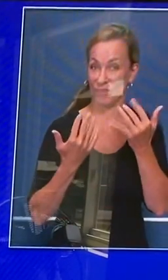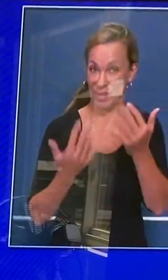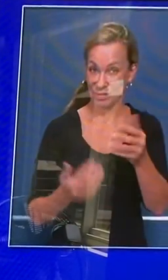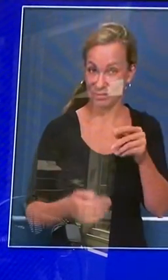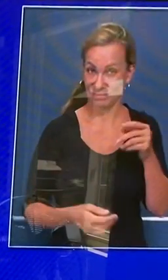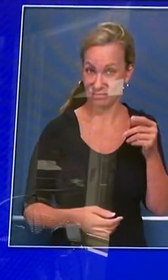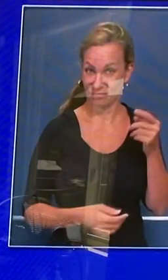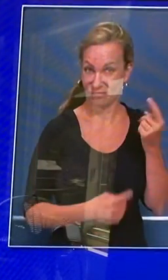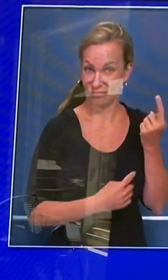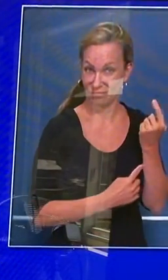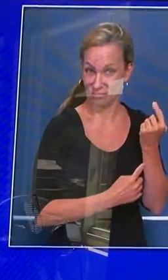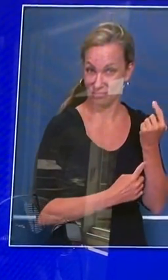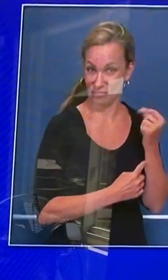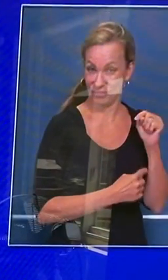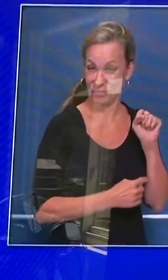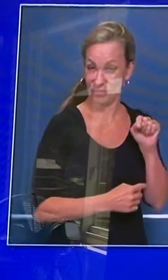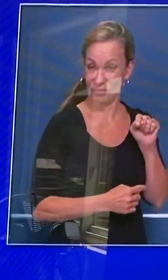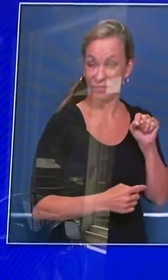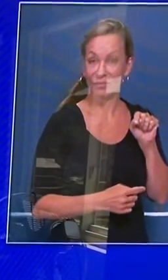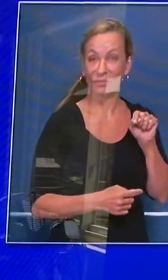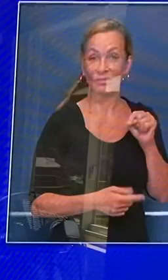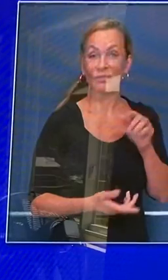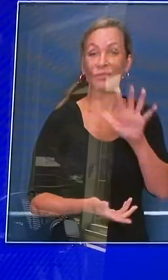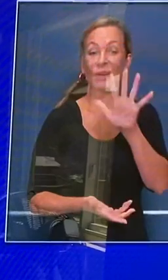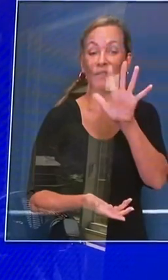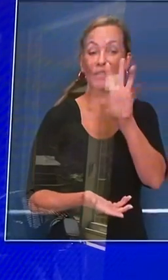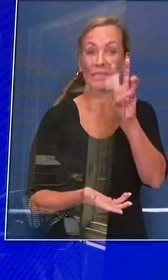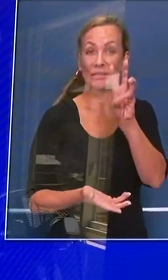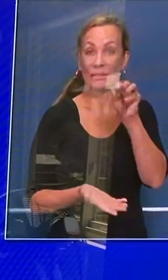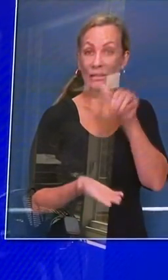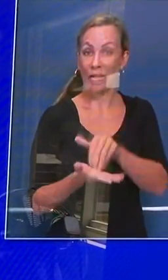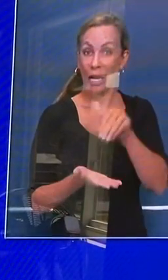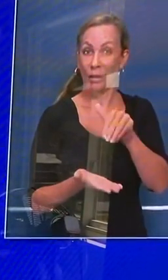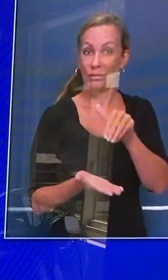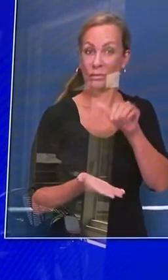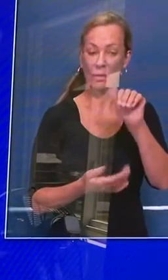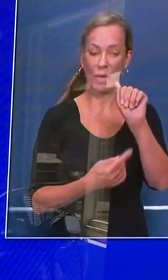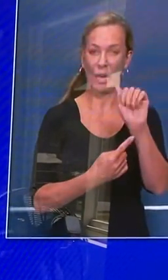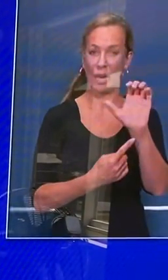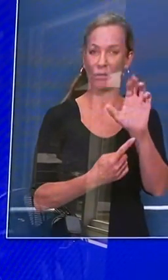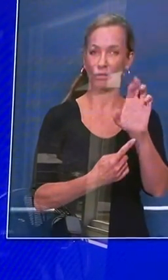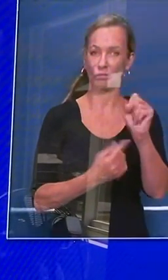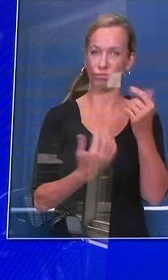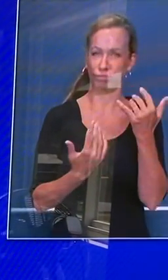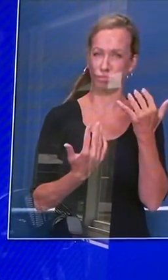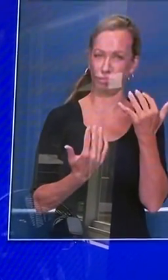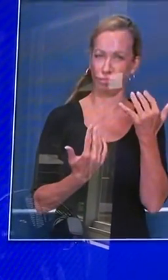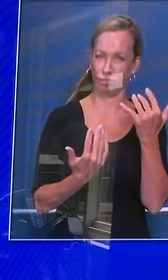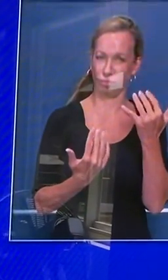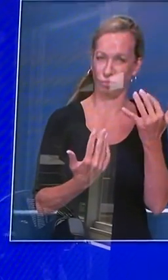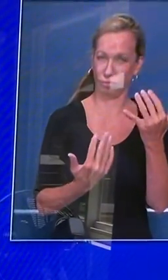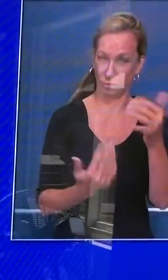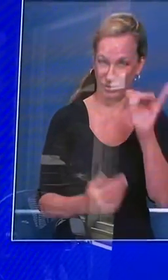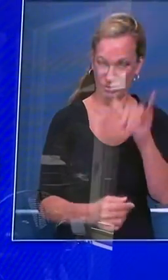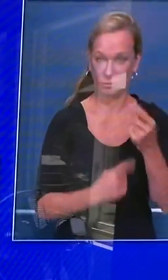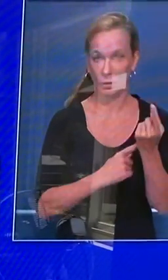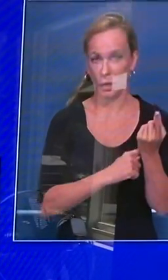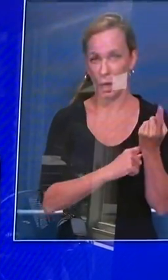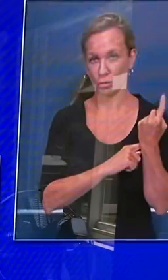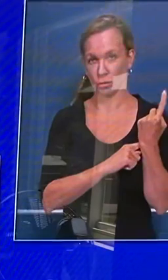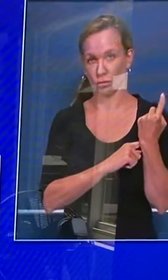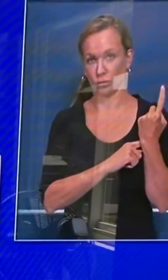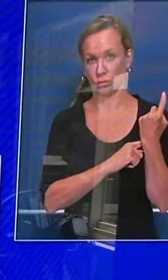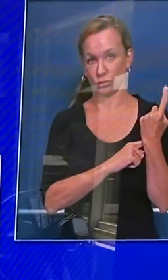about 56,000 acres. 4,292 wildfires this time last year.